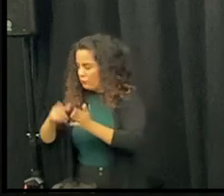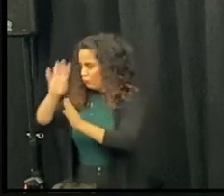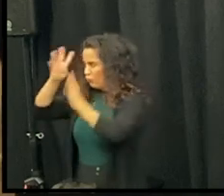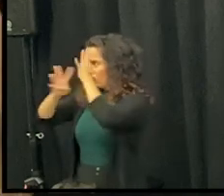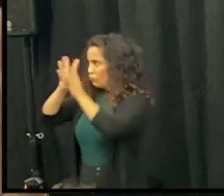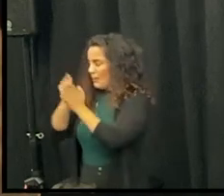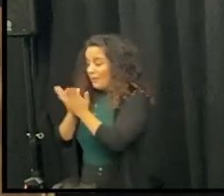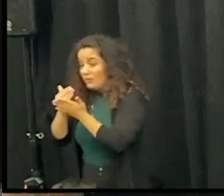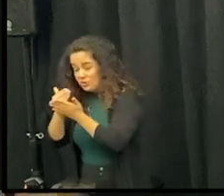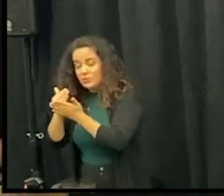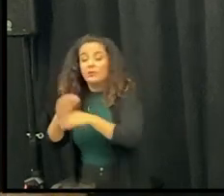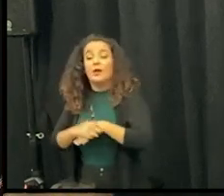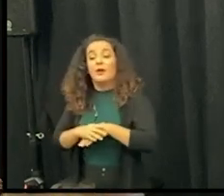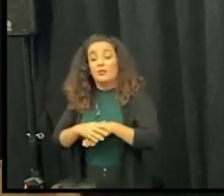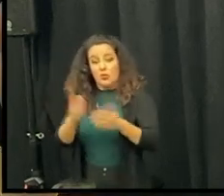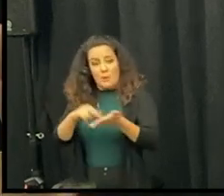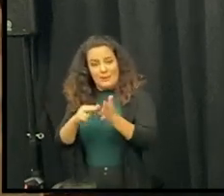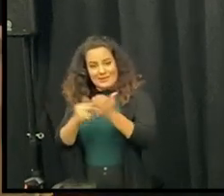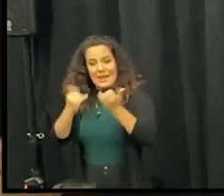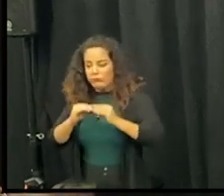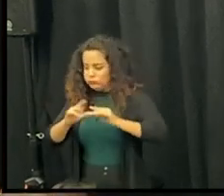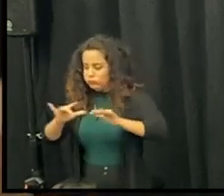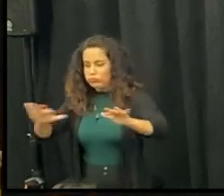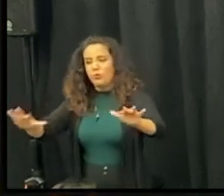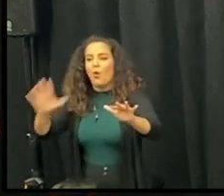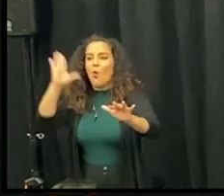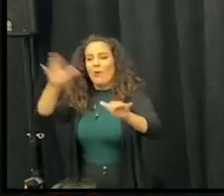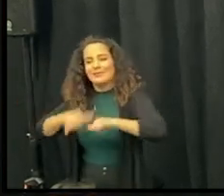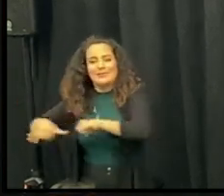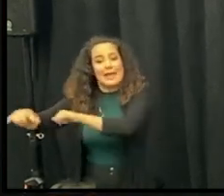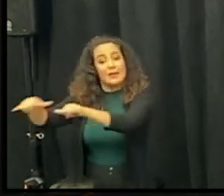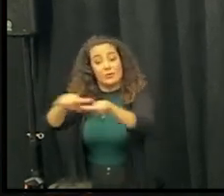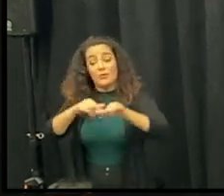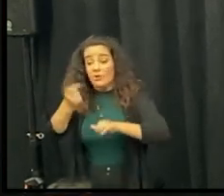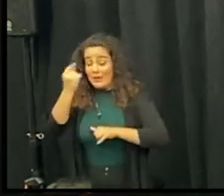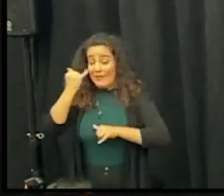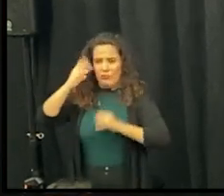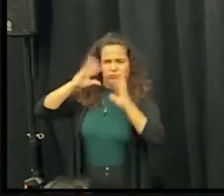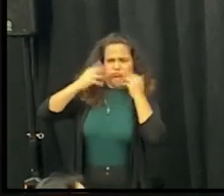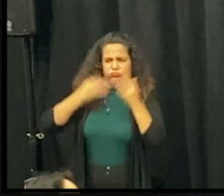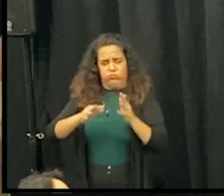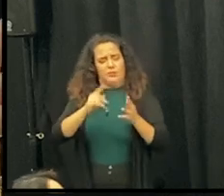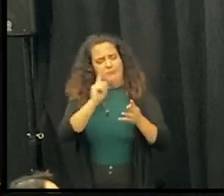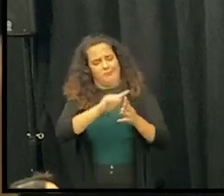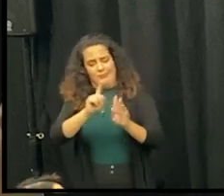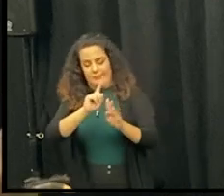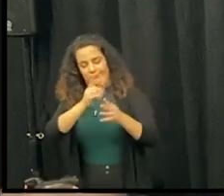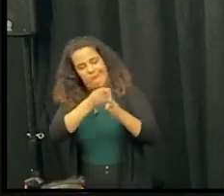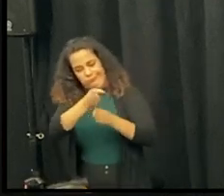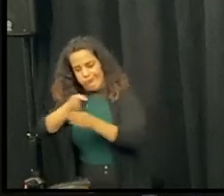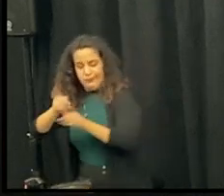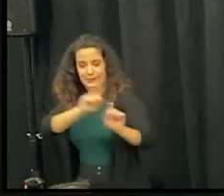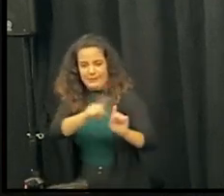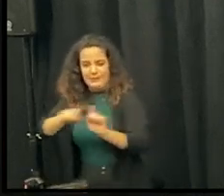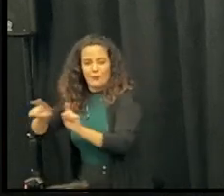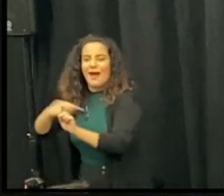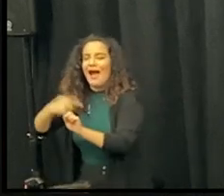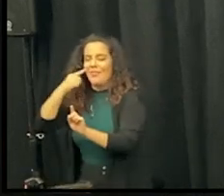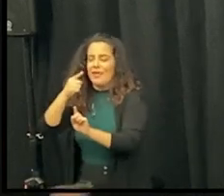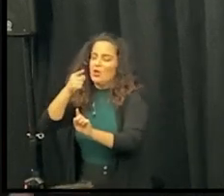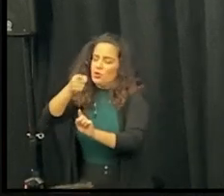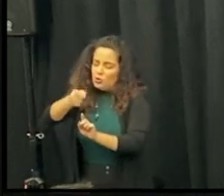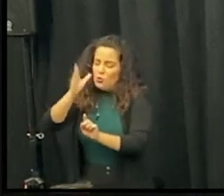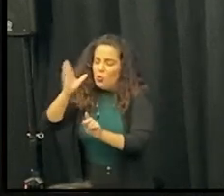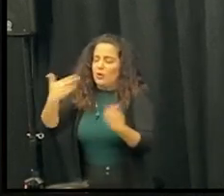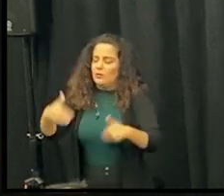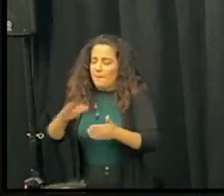But if you have a diverse backstage, especially diversity in producing, you're going to have better leadership, I think. But that's